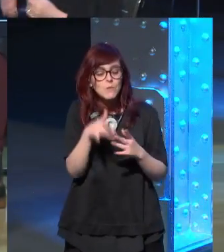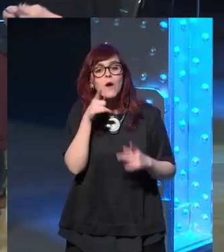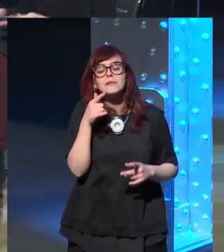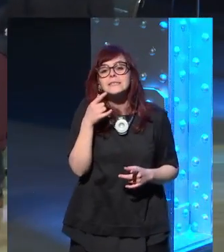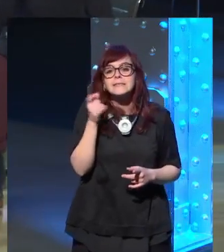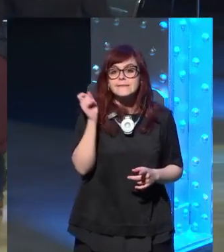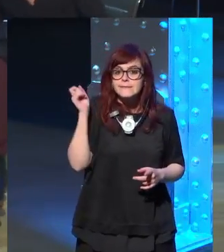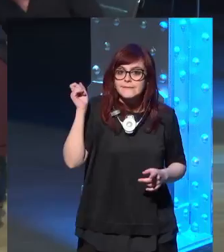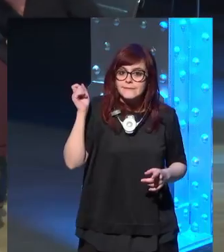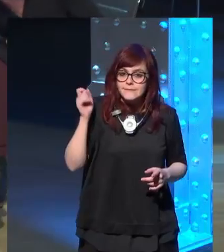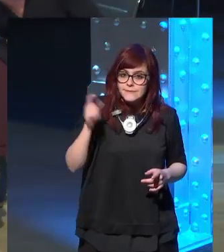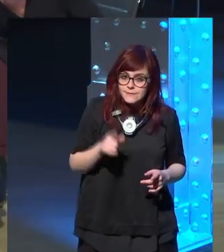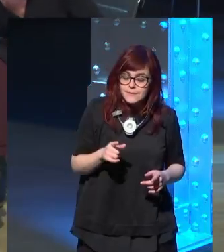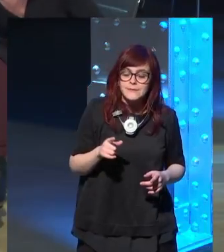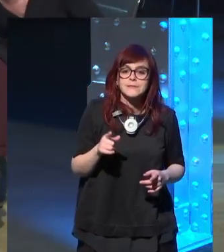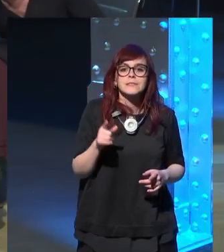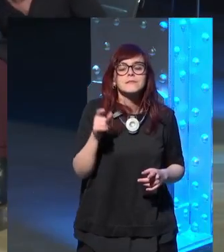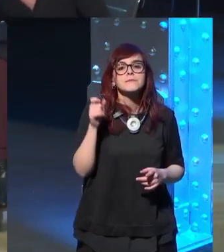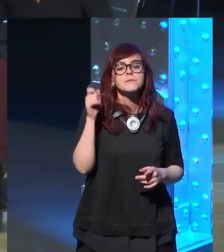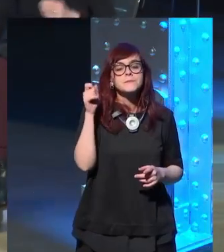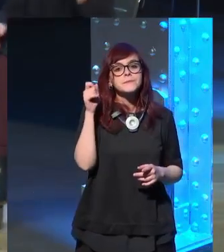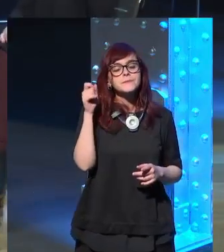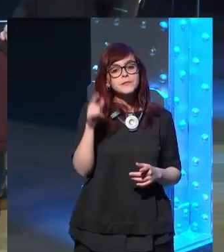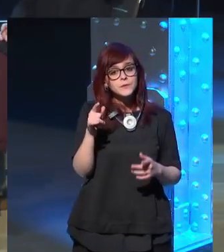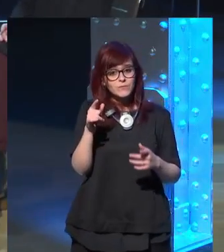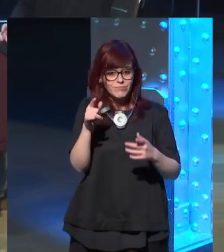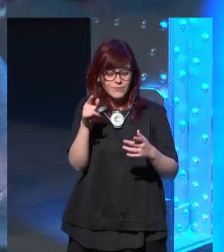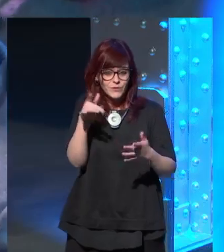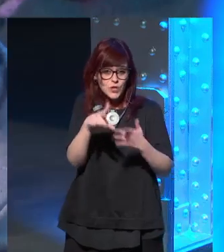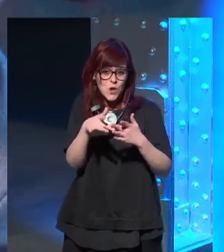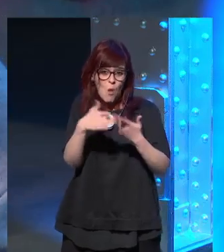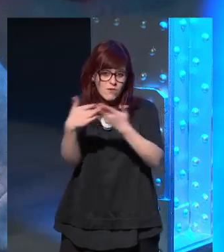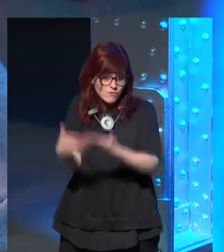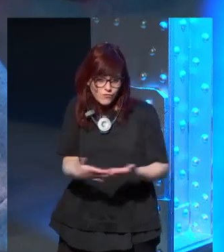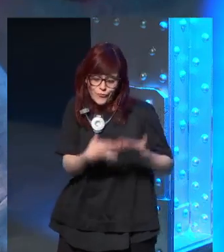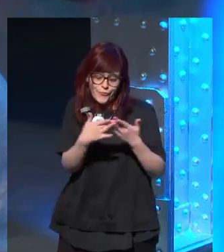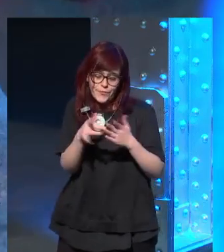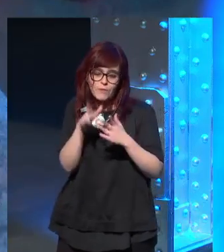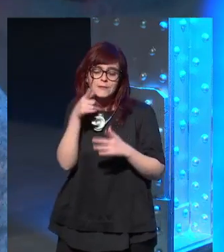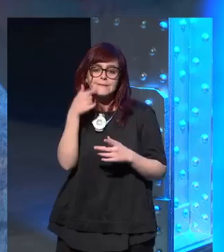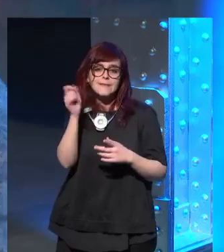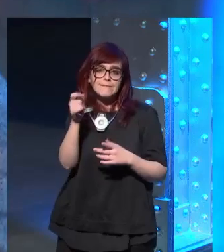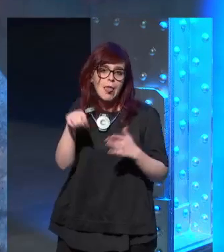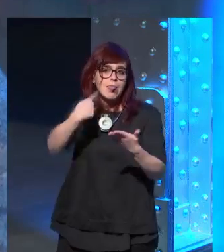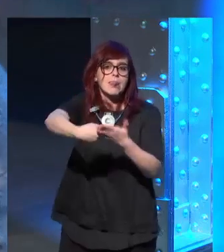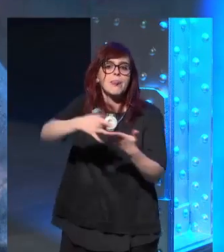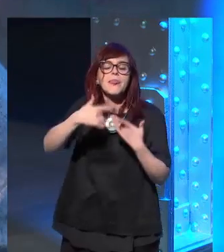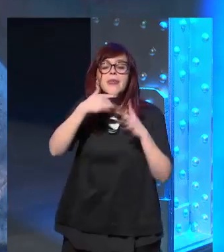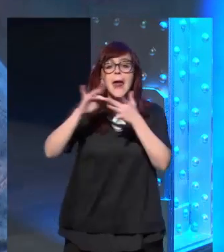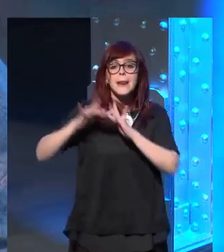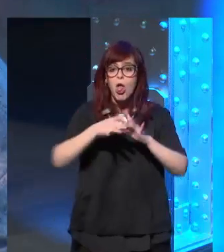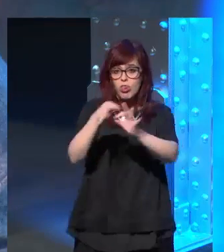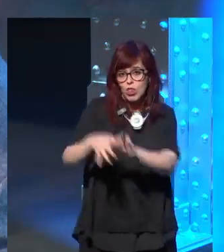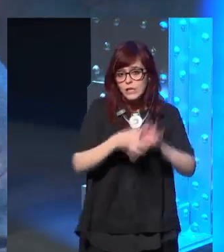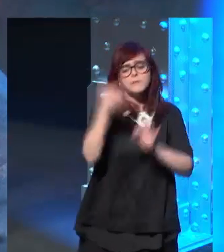comes up in the studies and the data sets is the importance of our relationships. And that's